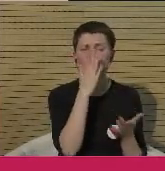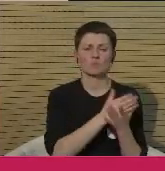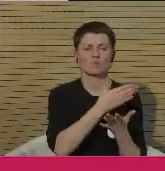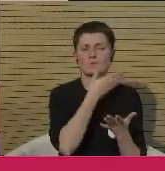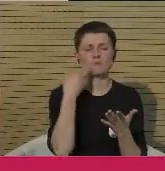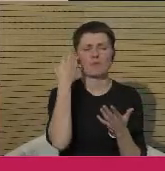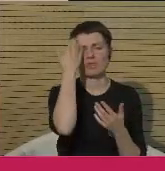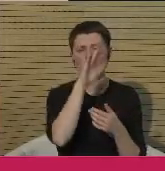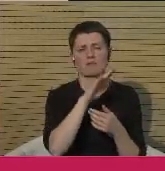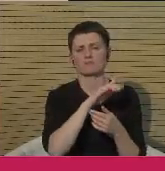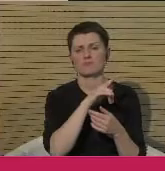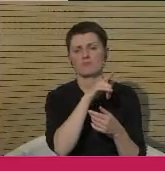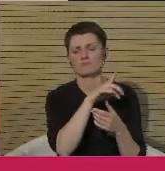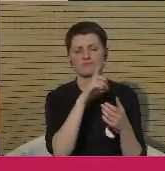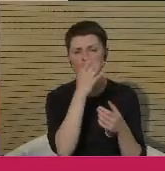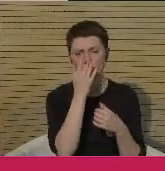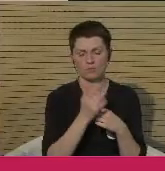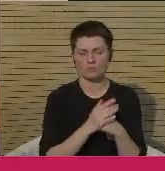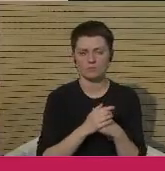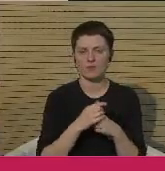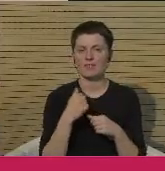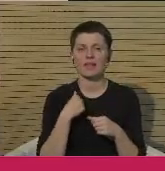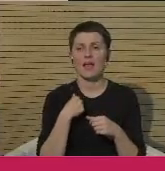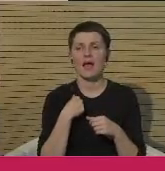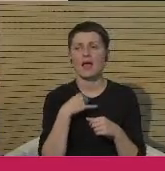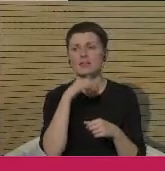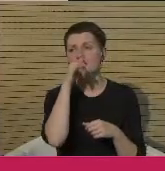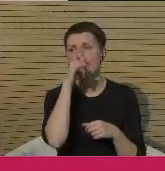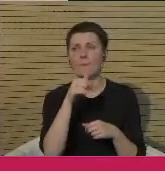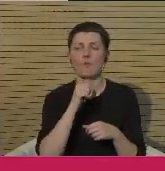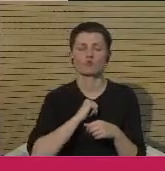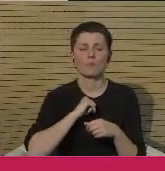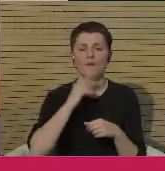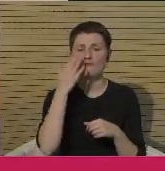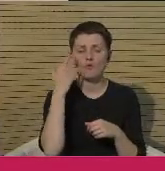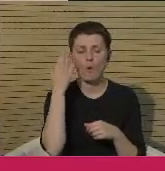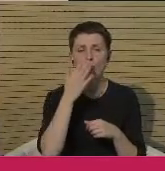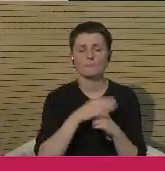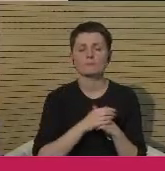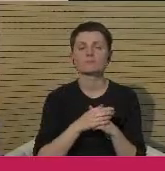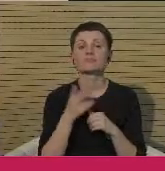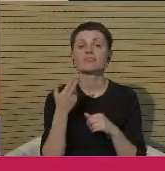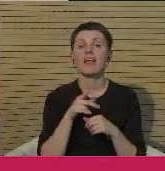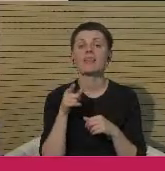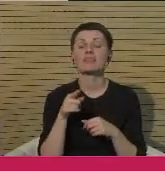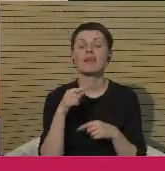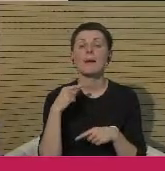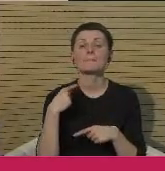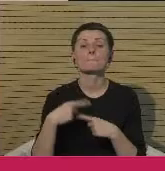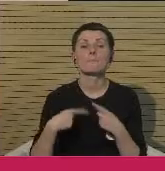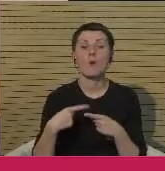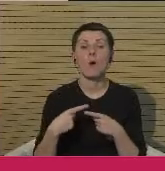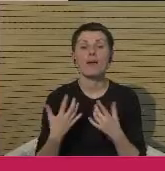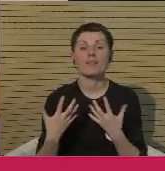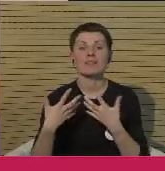and not too many people have any hope with Russia and position of Russia.